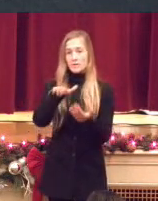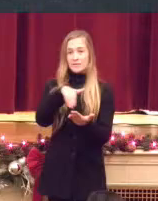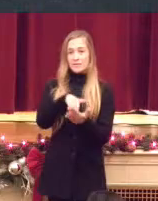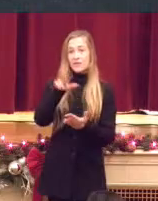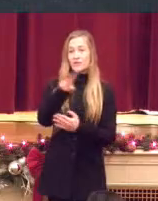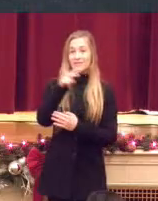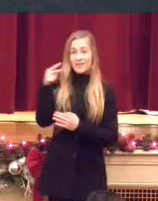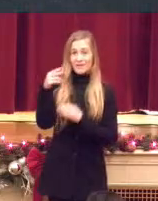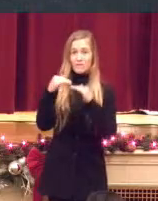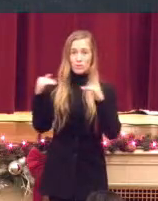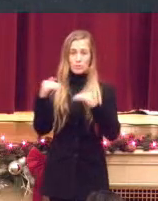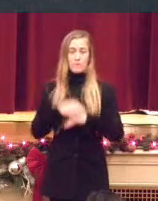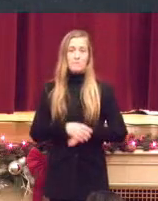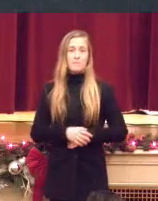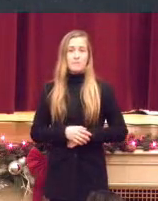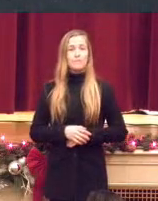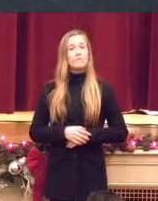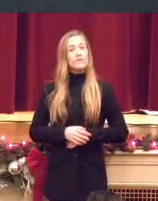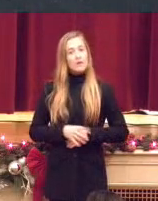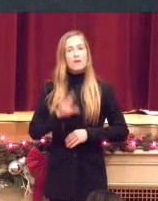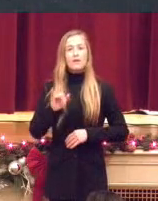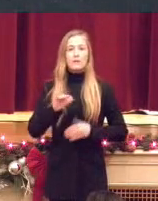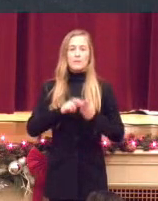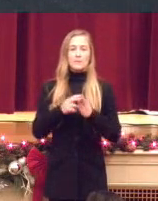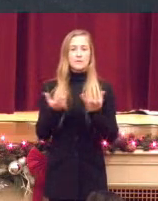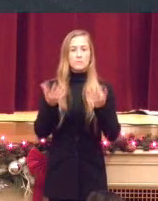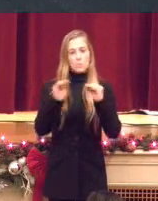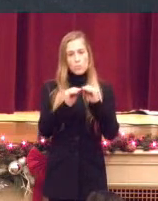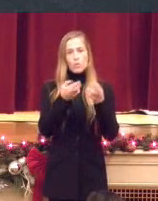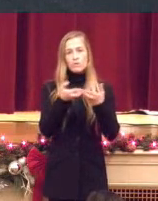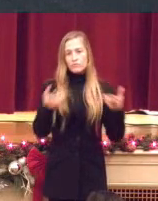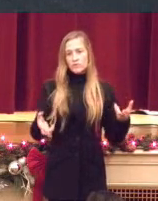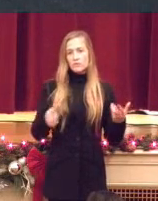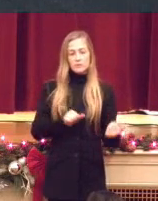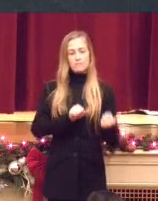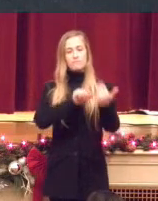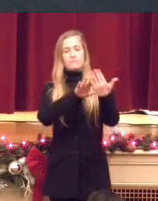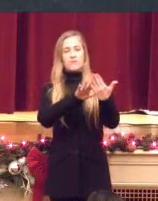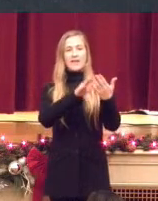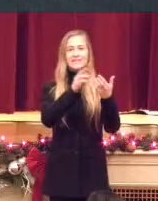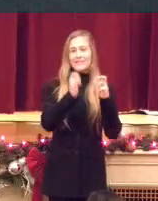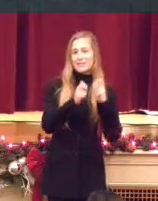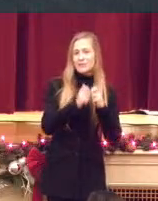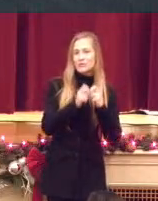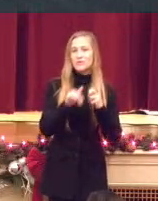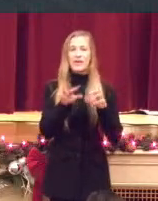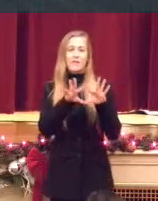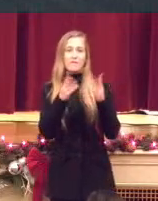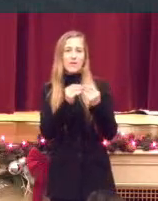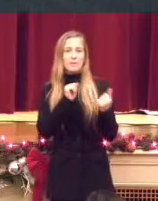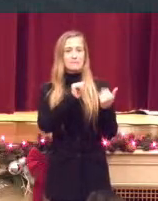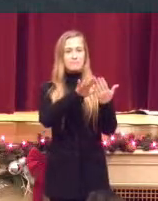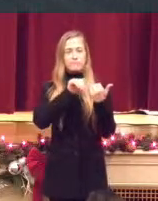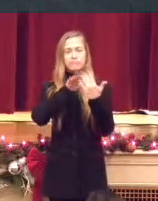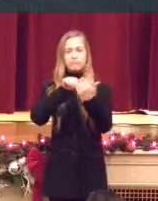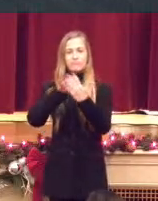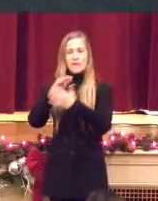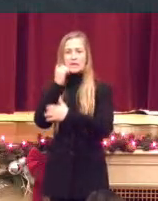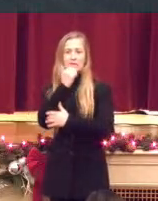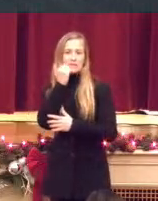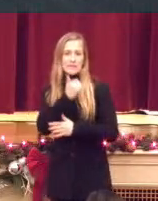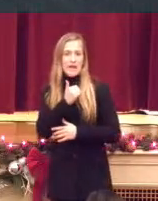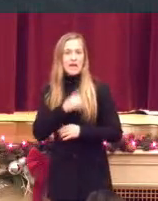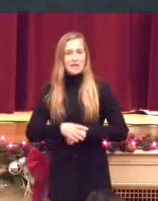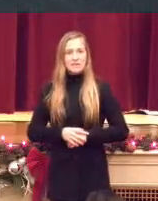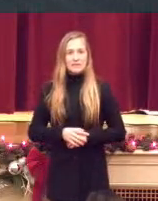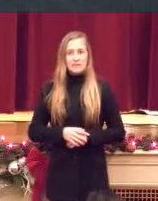So resources to help families address whatever the issues and challenges they face, from getting maybe